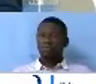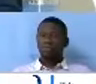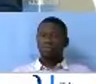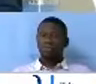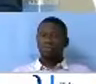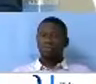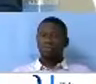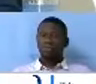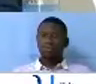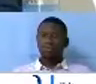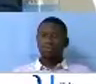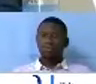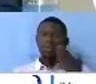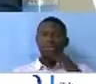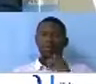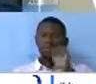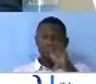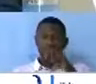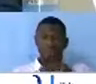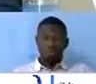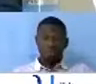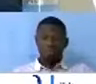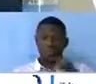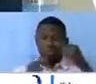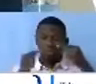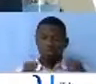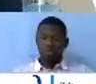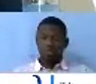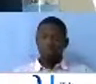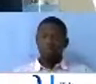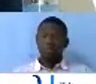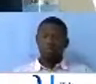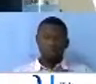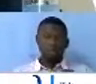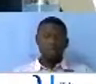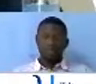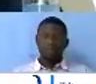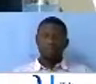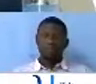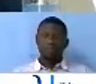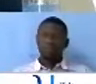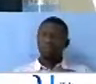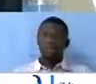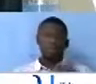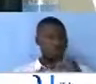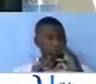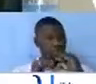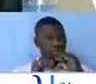it is from your own testimony, I would accept. I am not testifying. But